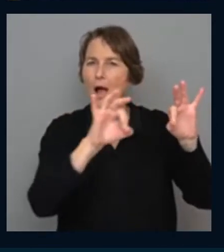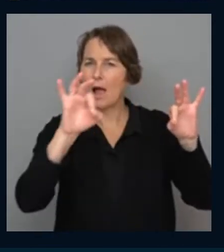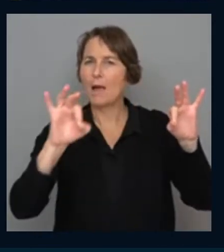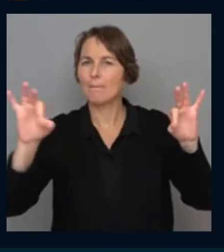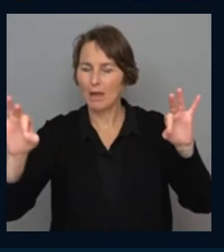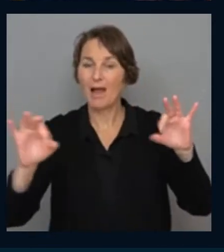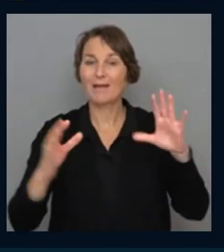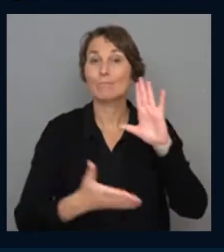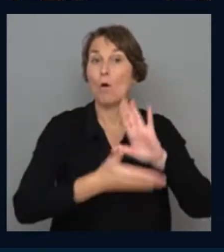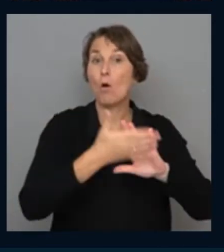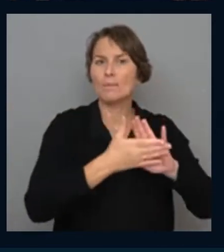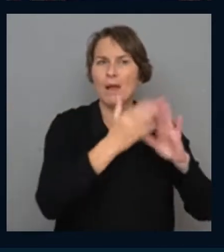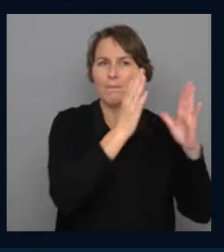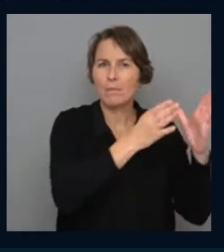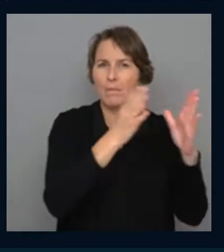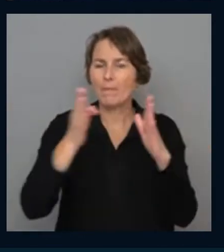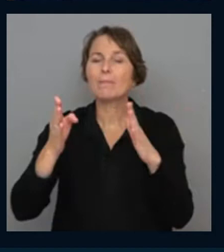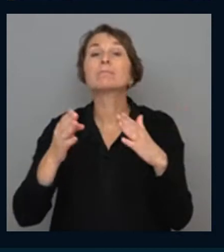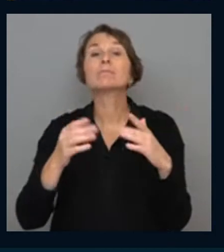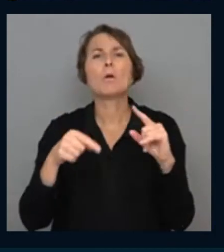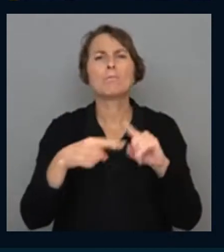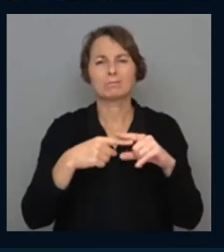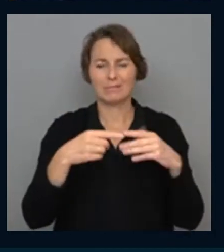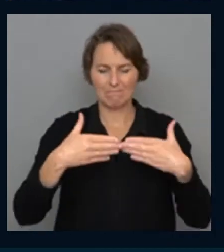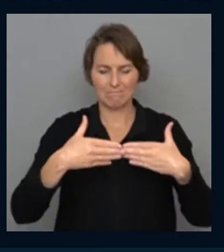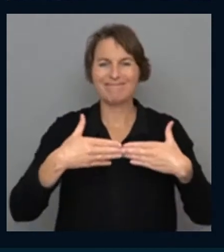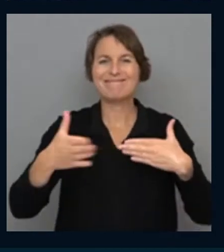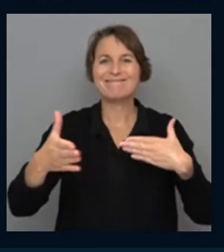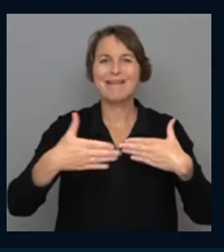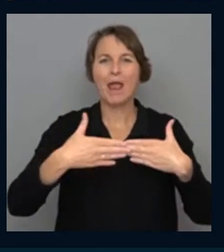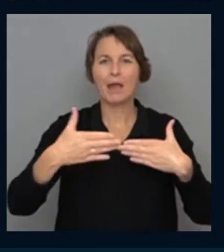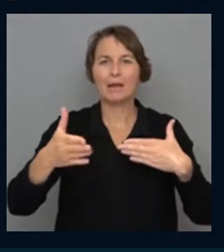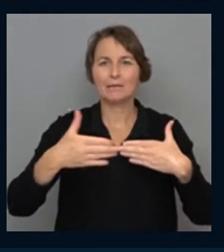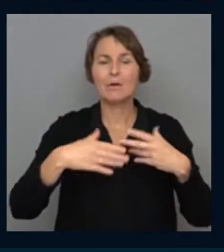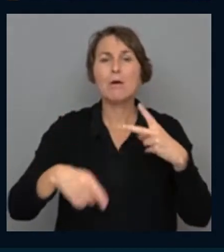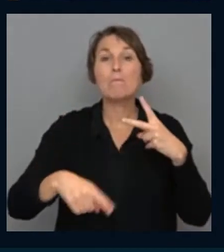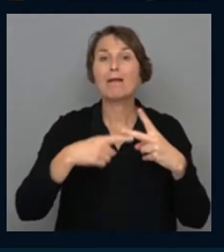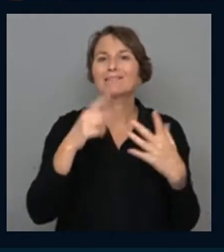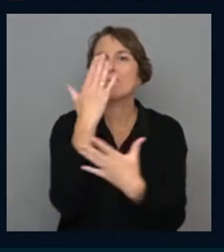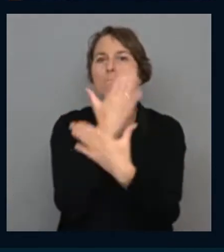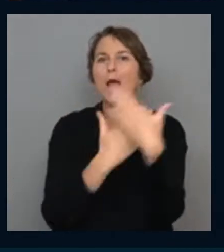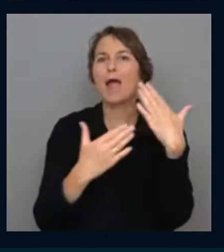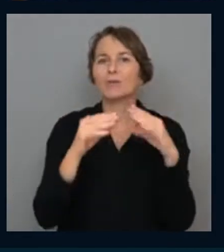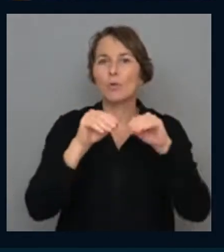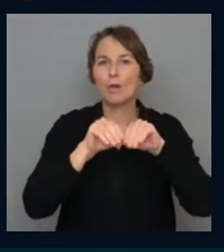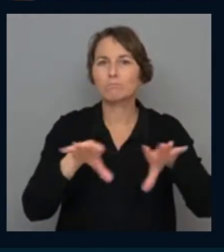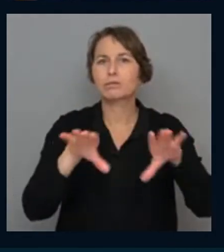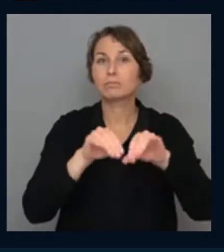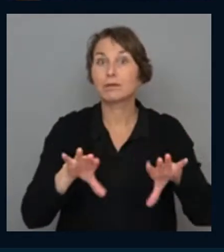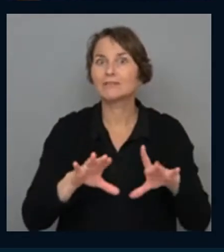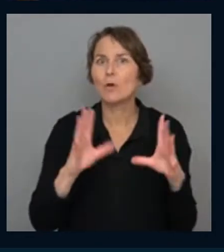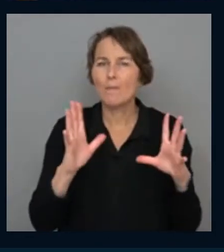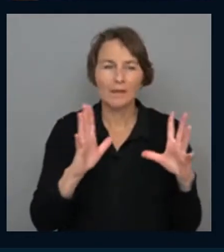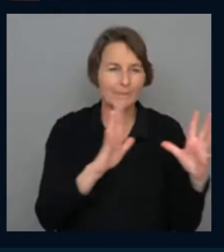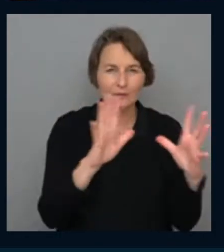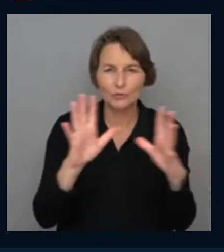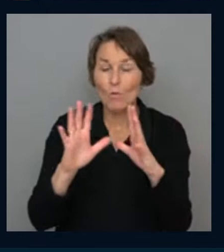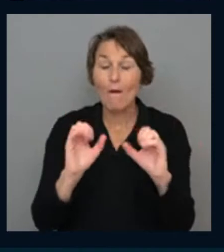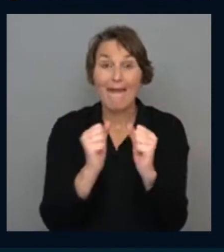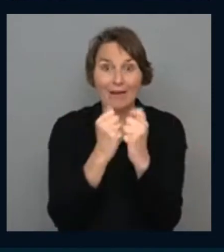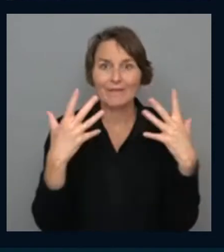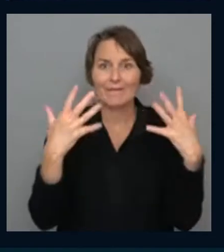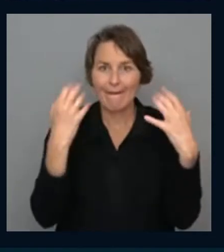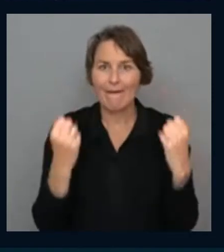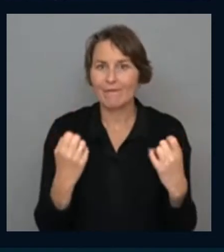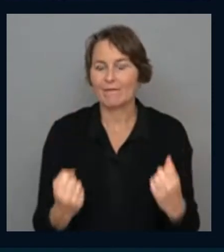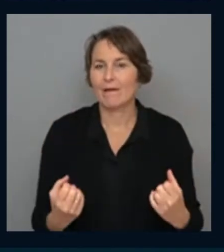manual tasks so that we can have those eyes on our deployments and know exactly what's going on and ensure that everything is where it needs to be. Then we have